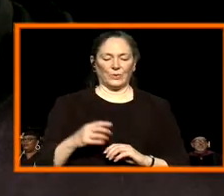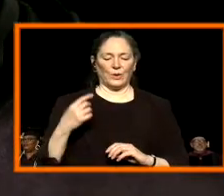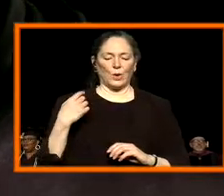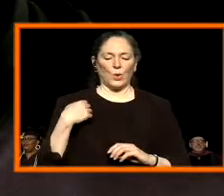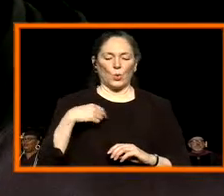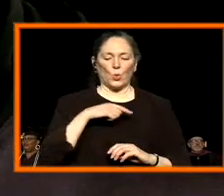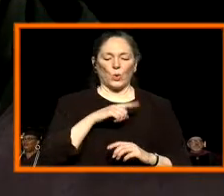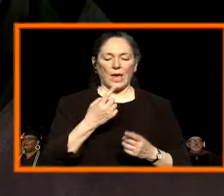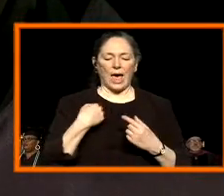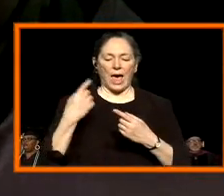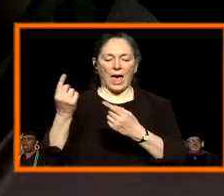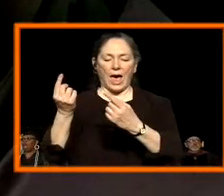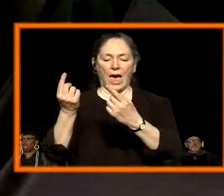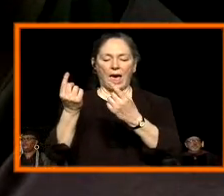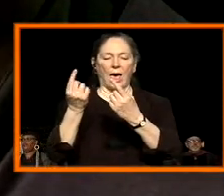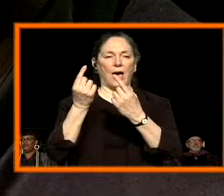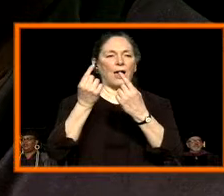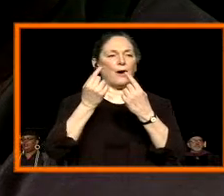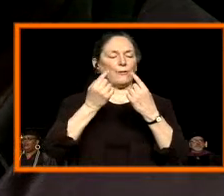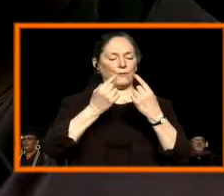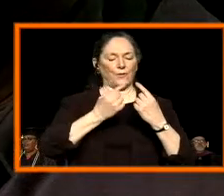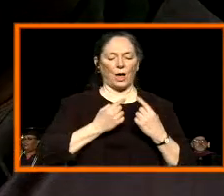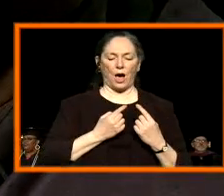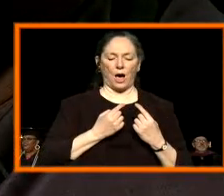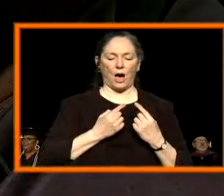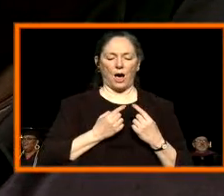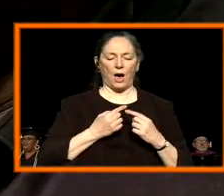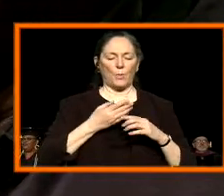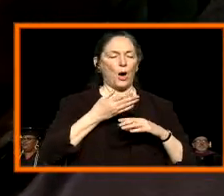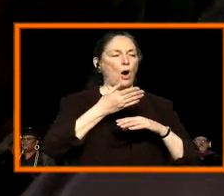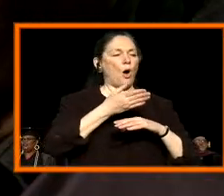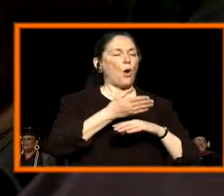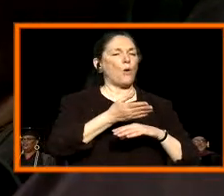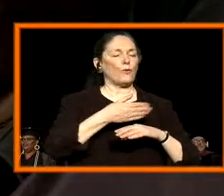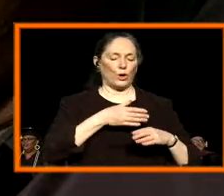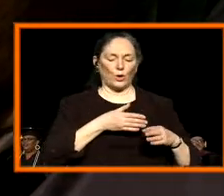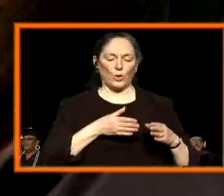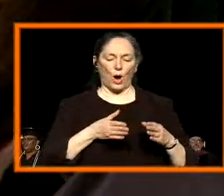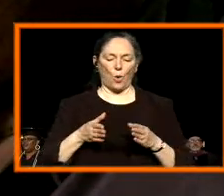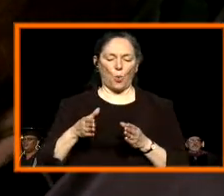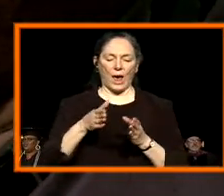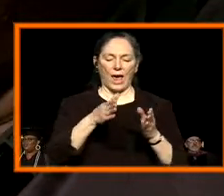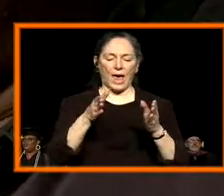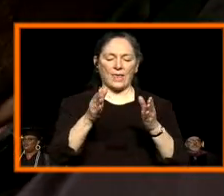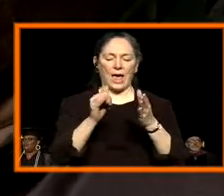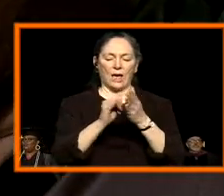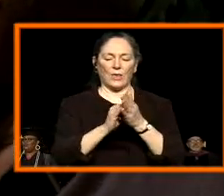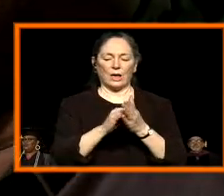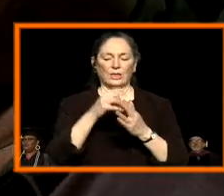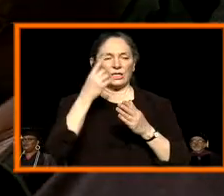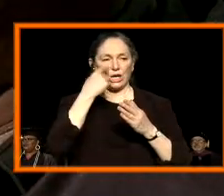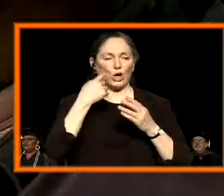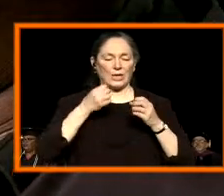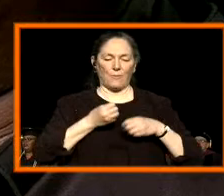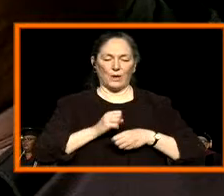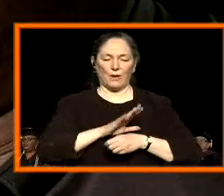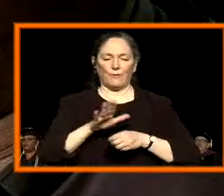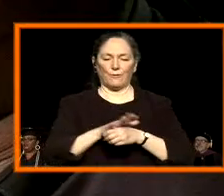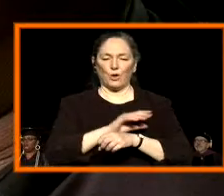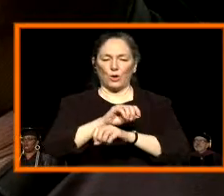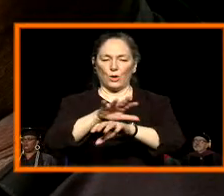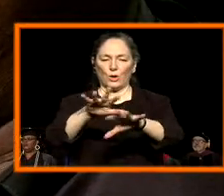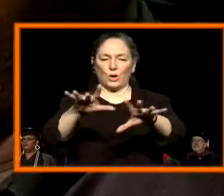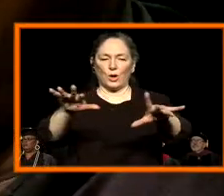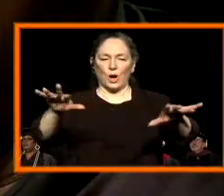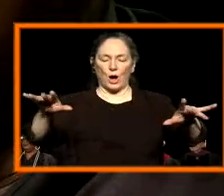sighed. We have come over a way that the tears have